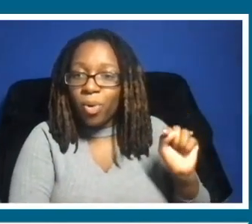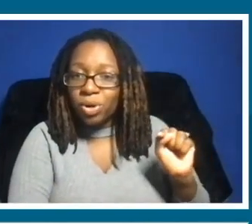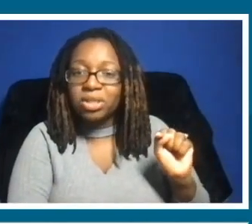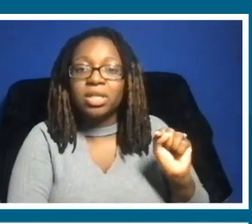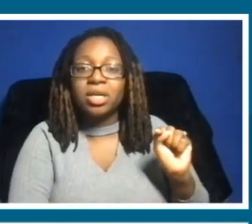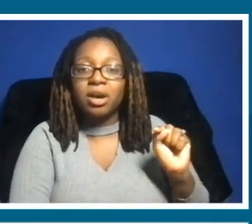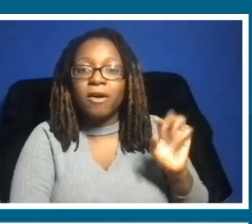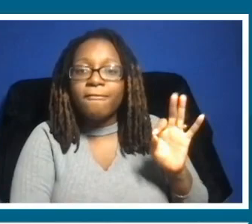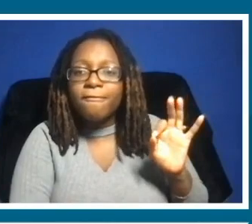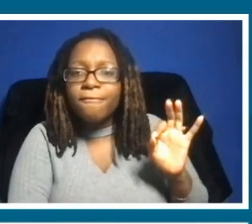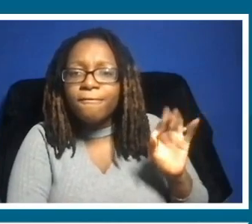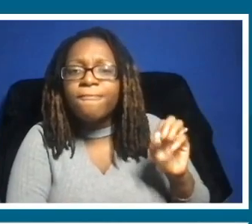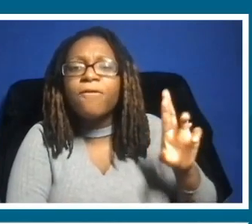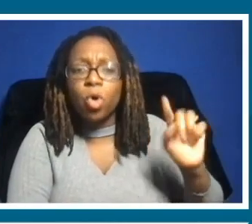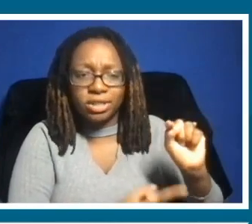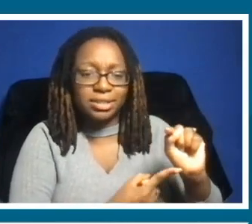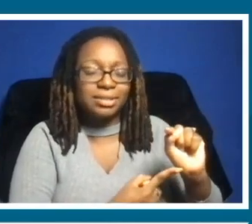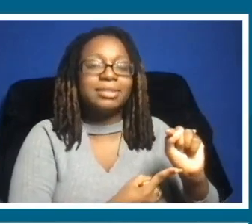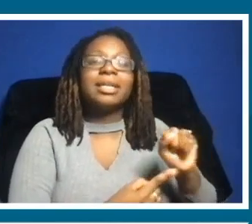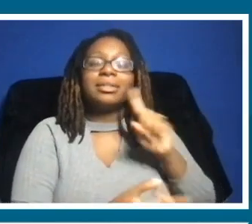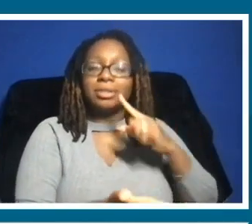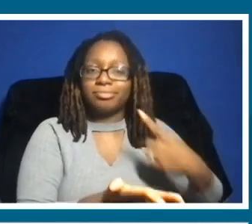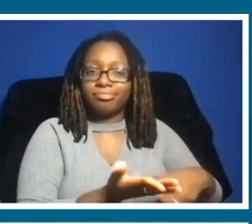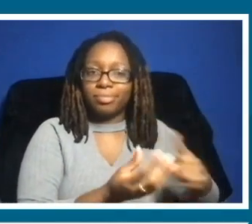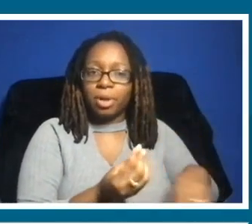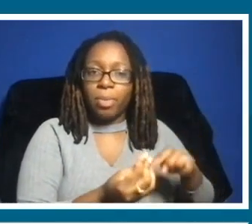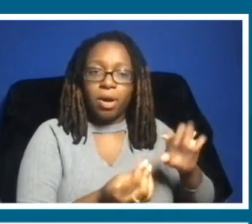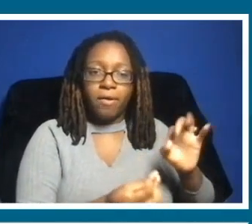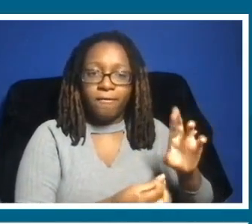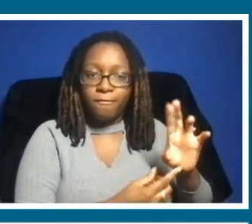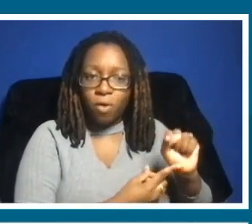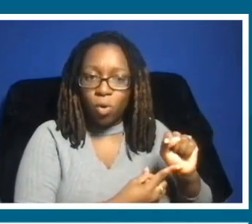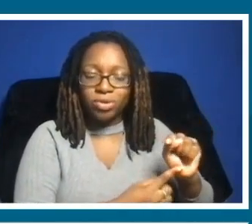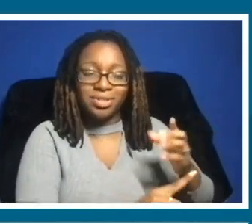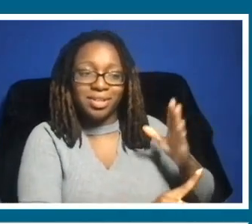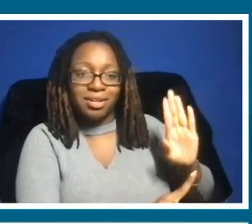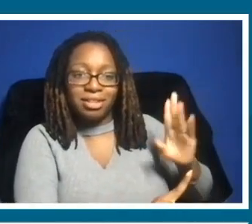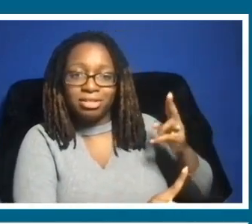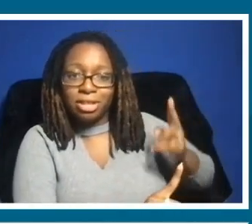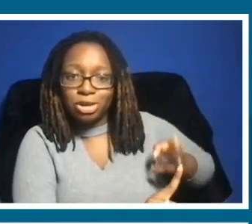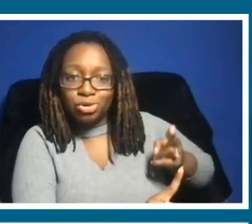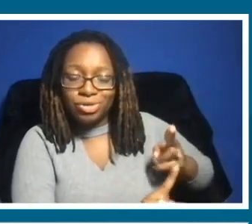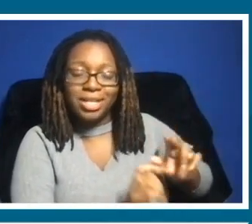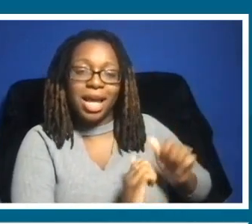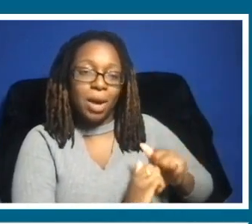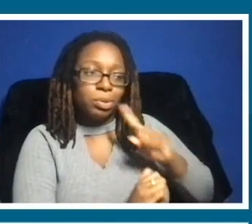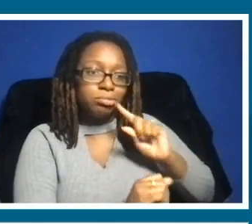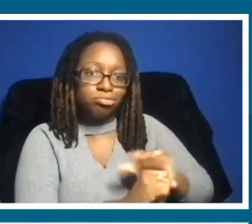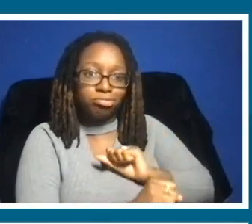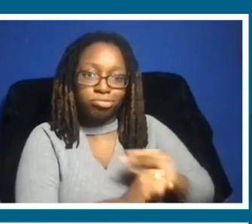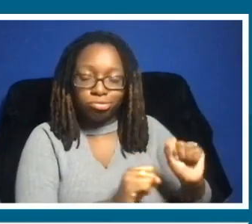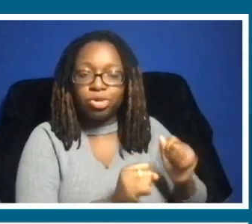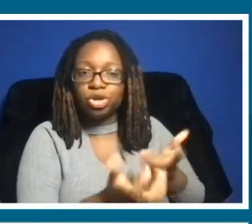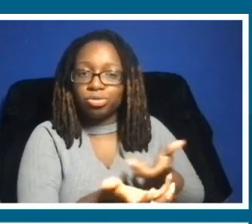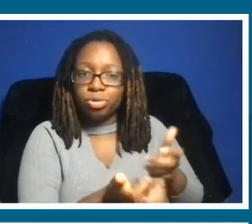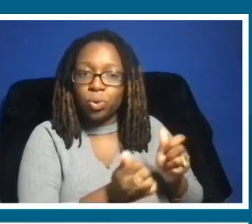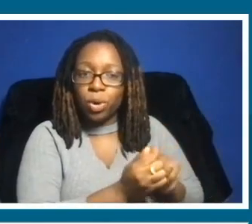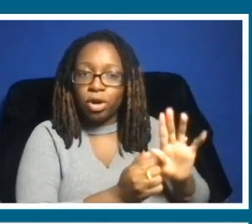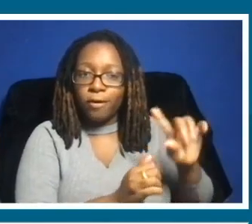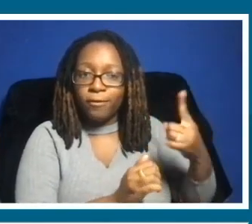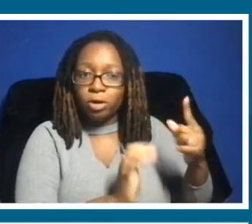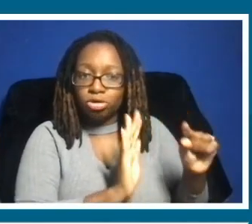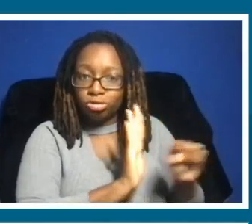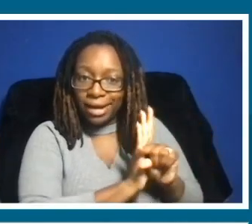fort, talked about the fort and its history and indigenous residents with her first graders. Then they took a field trip to the